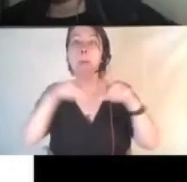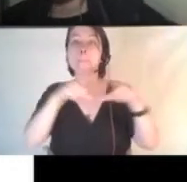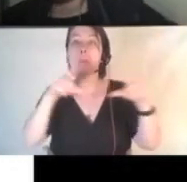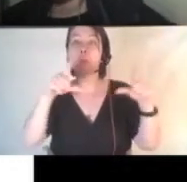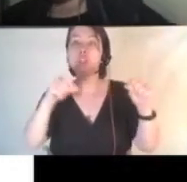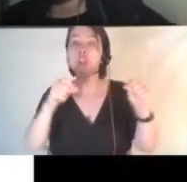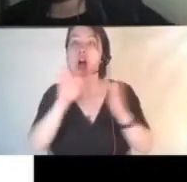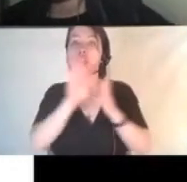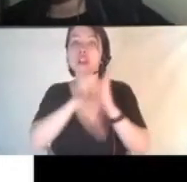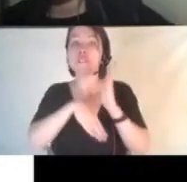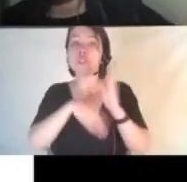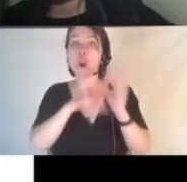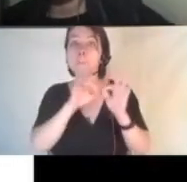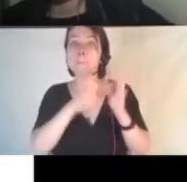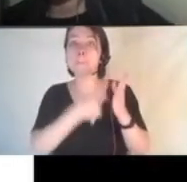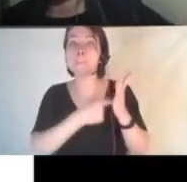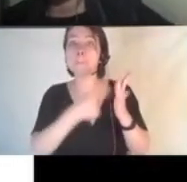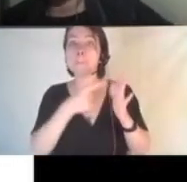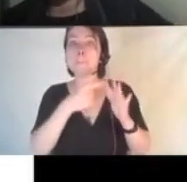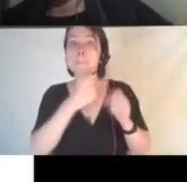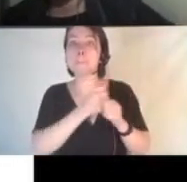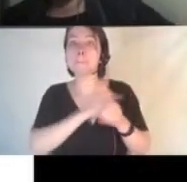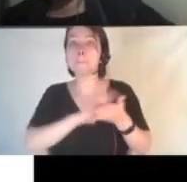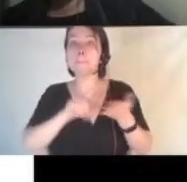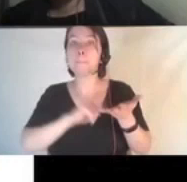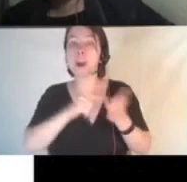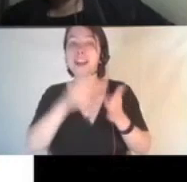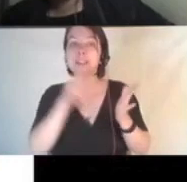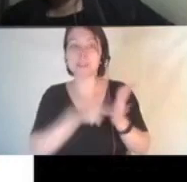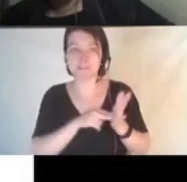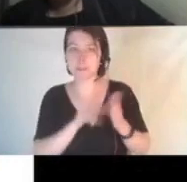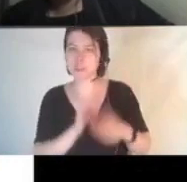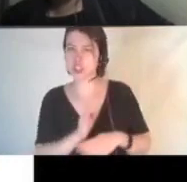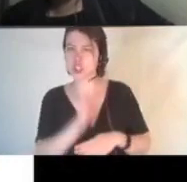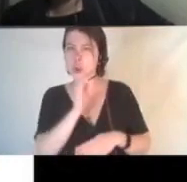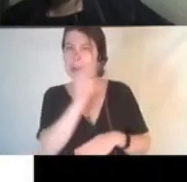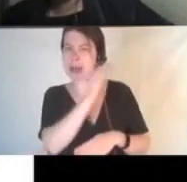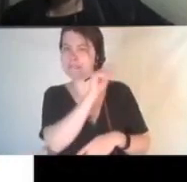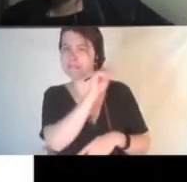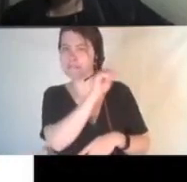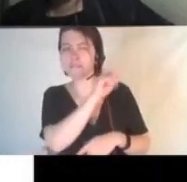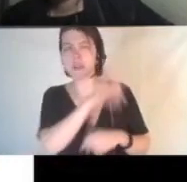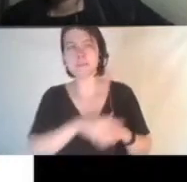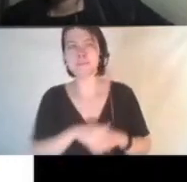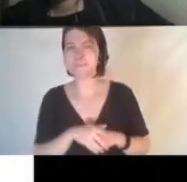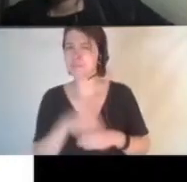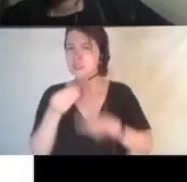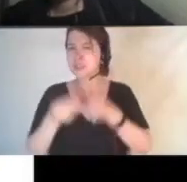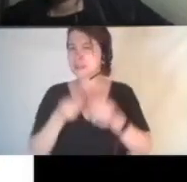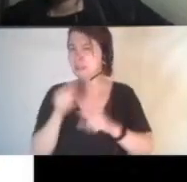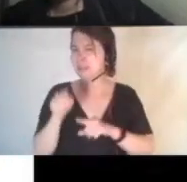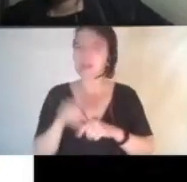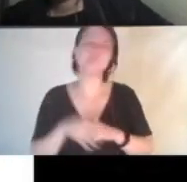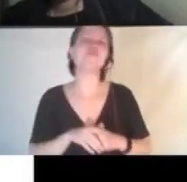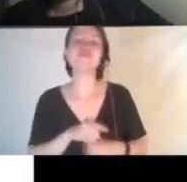left on this. Yes. So do you want to say a little bit about that? Yeah, that was postcard. Yeah, that was like the first solo